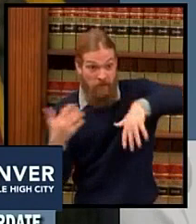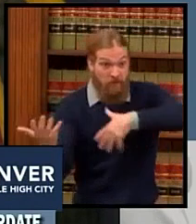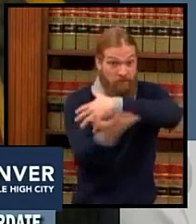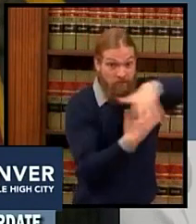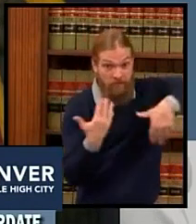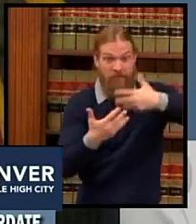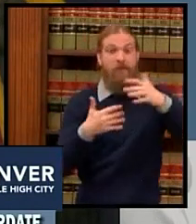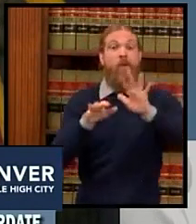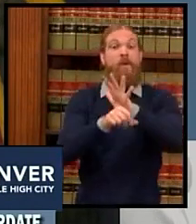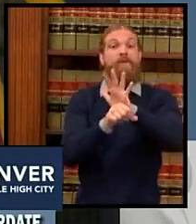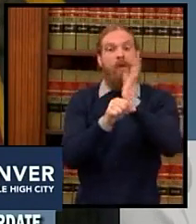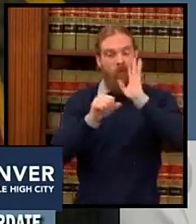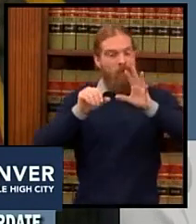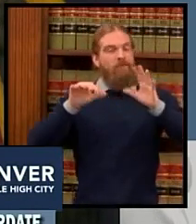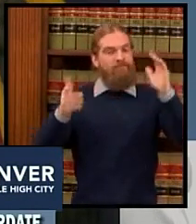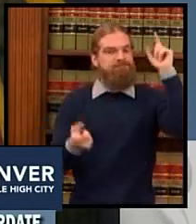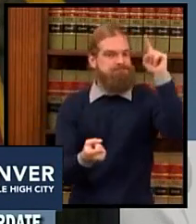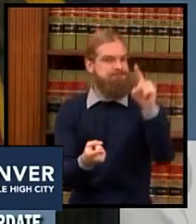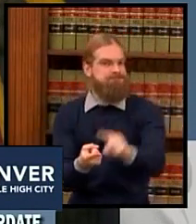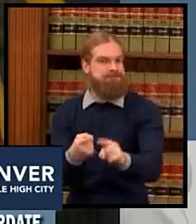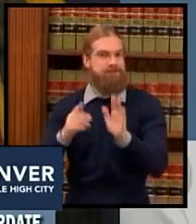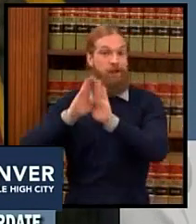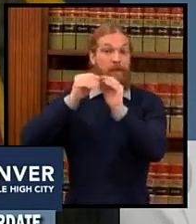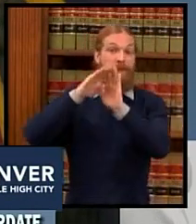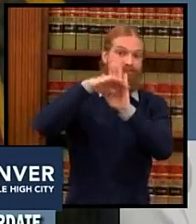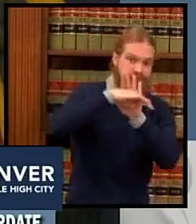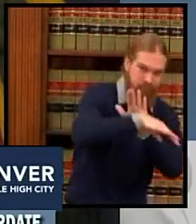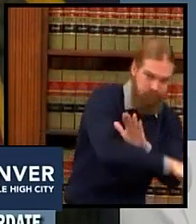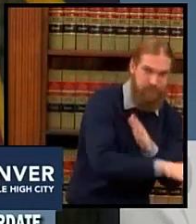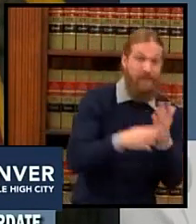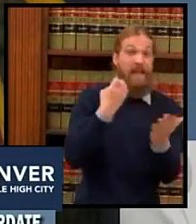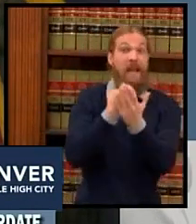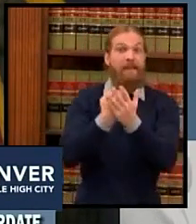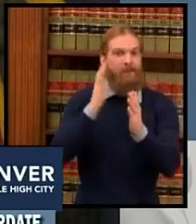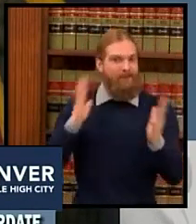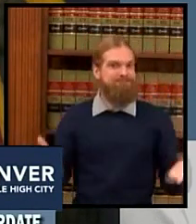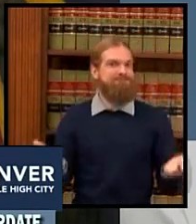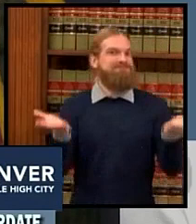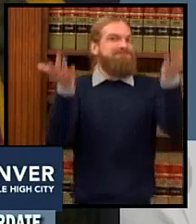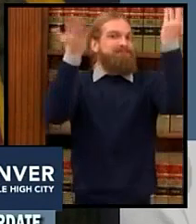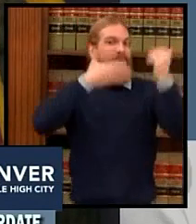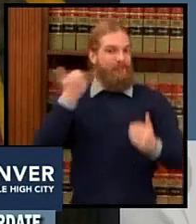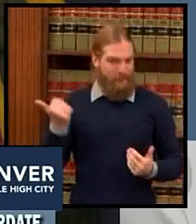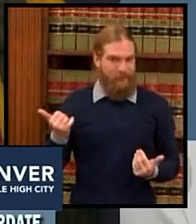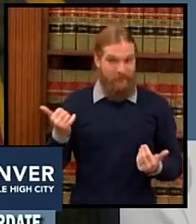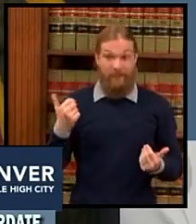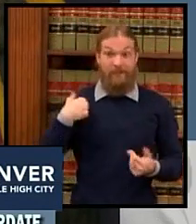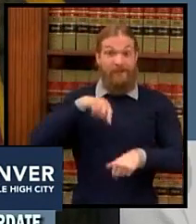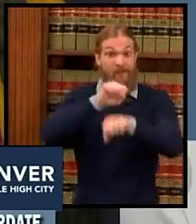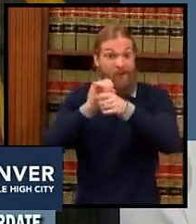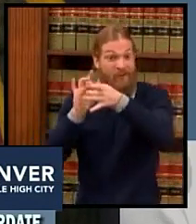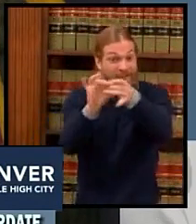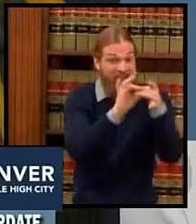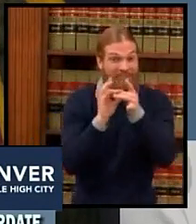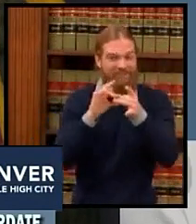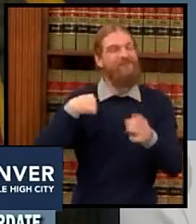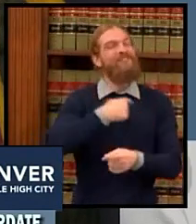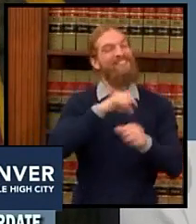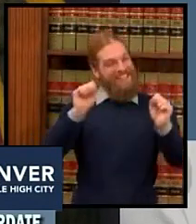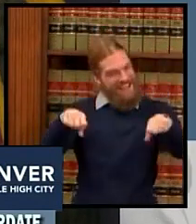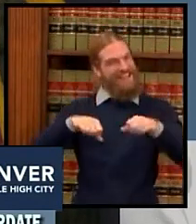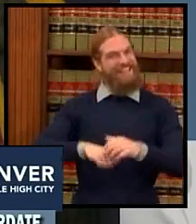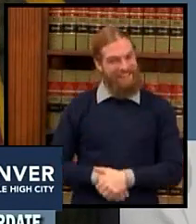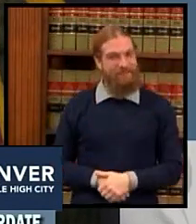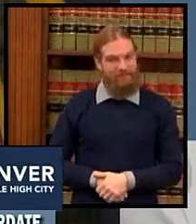pandemic, as well as to revive our economy. And so we can all do this together, and we must do it together in order to get through it